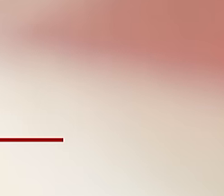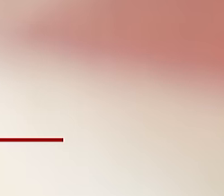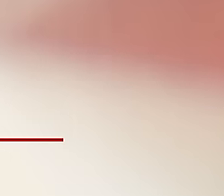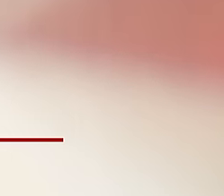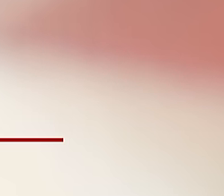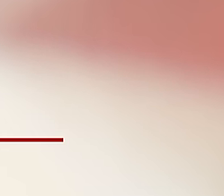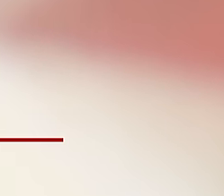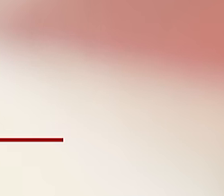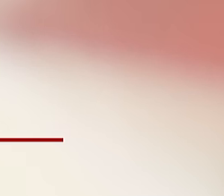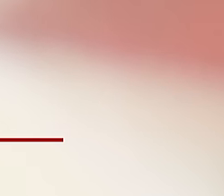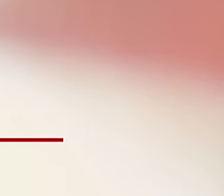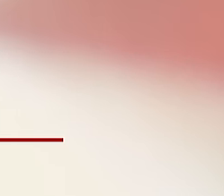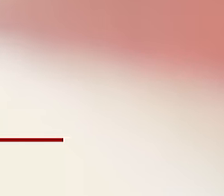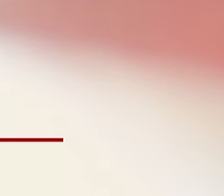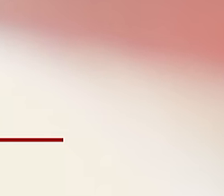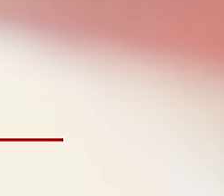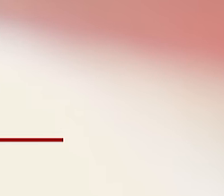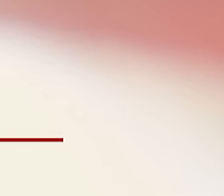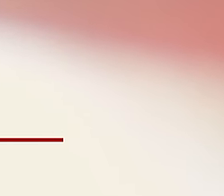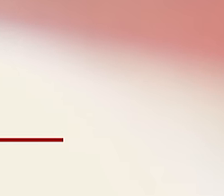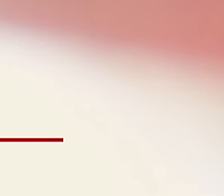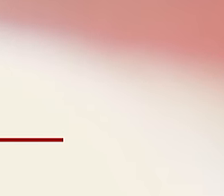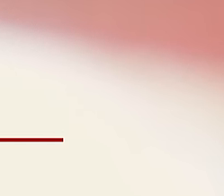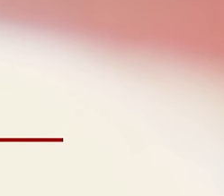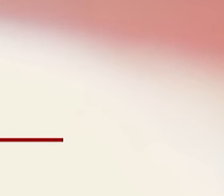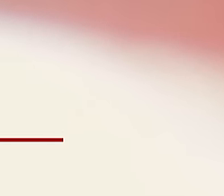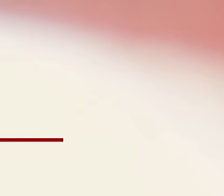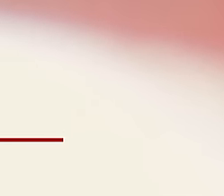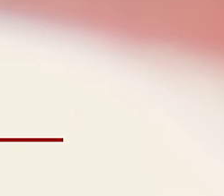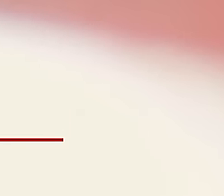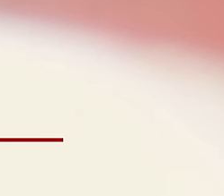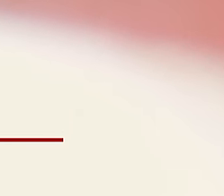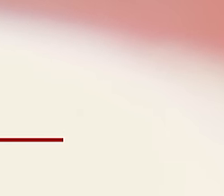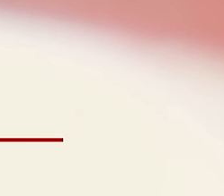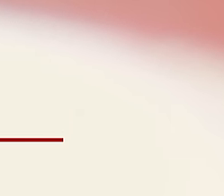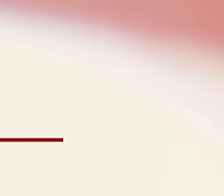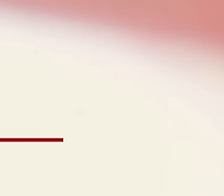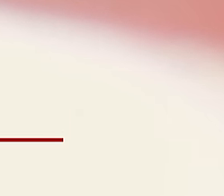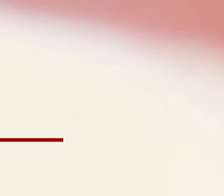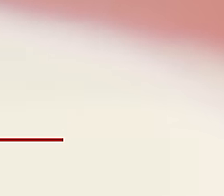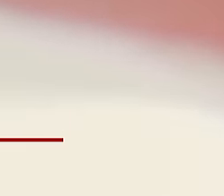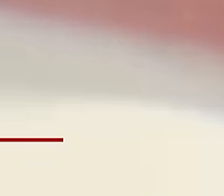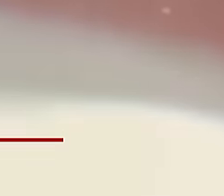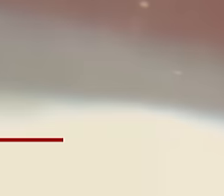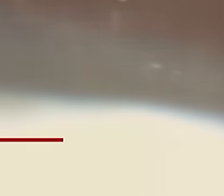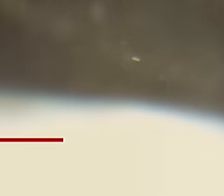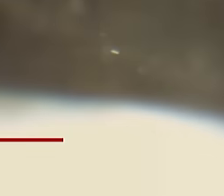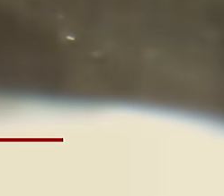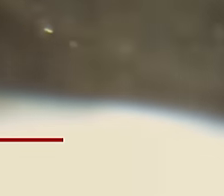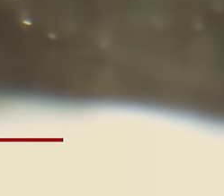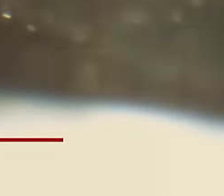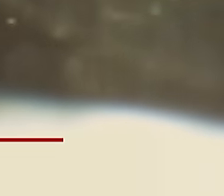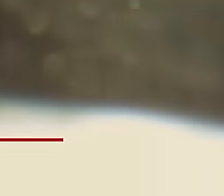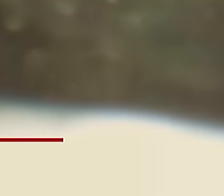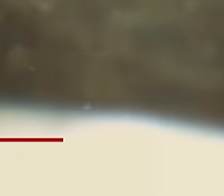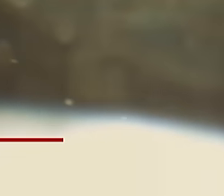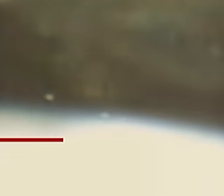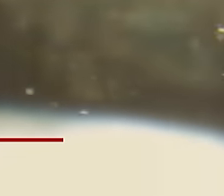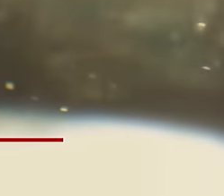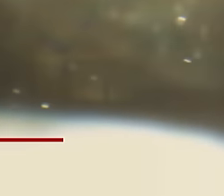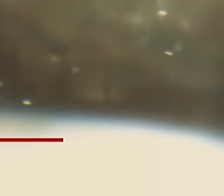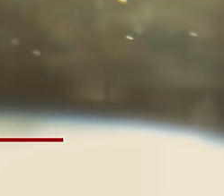the Lord will hear me when I call on him